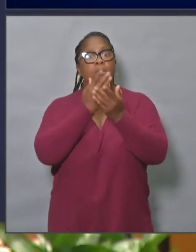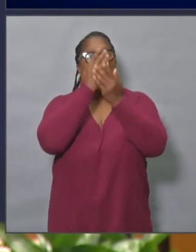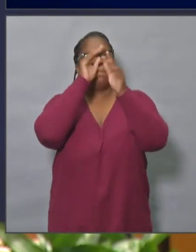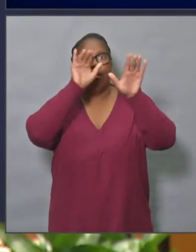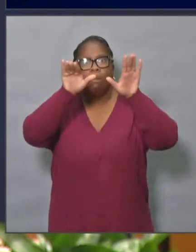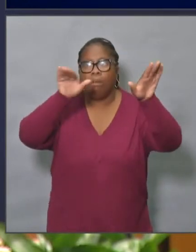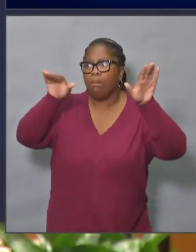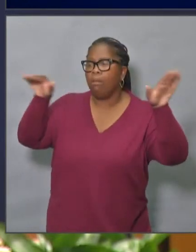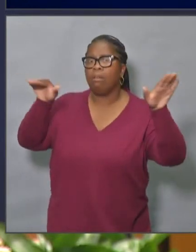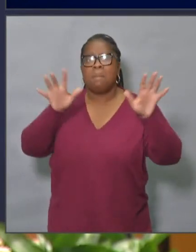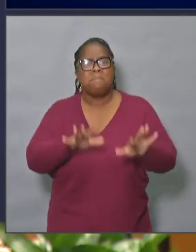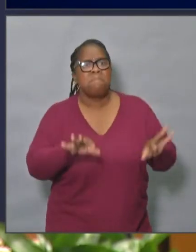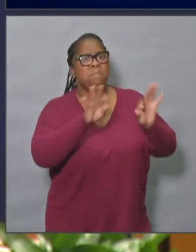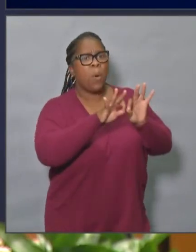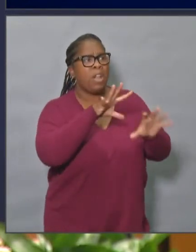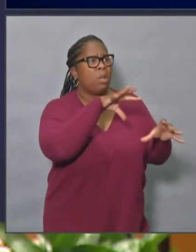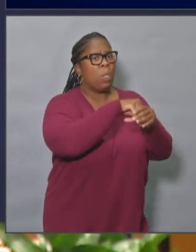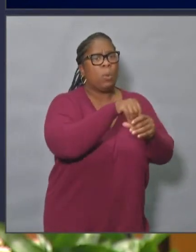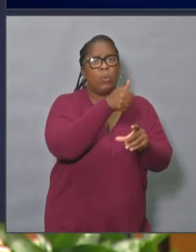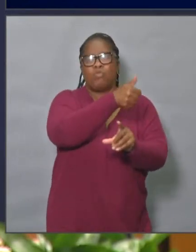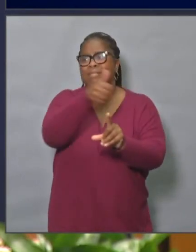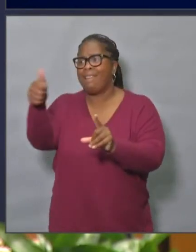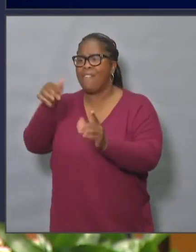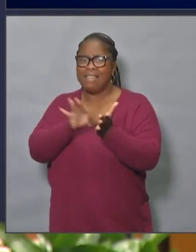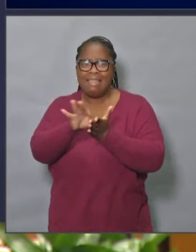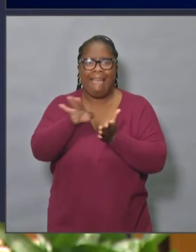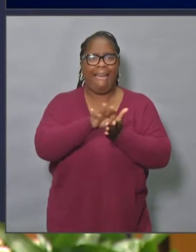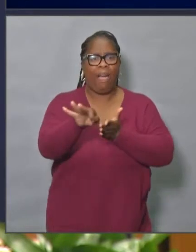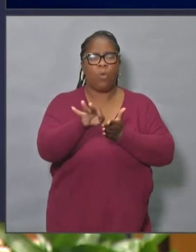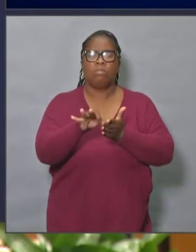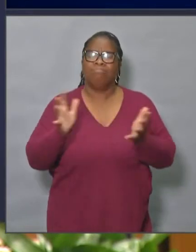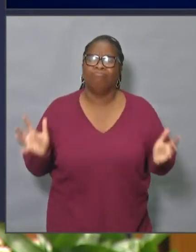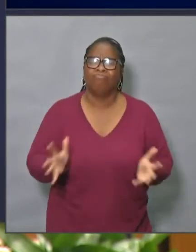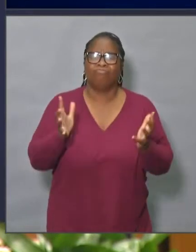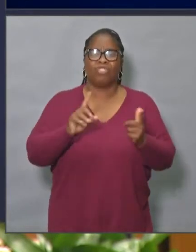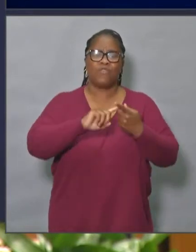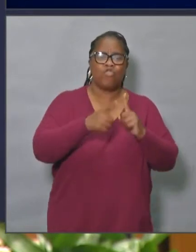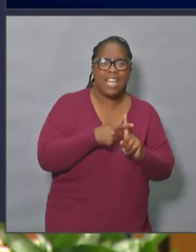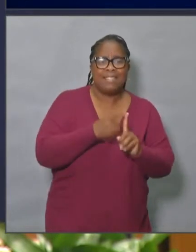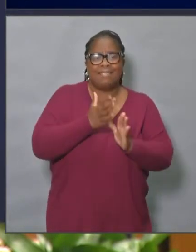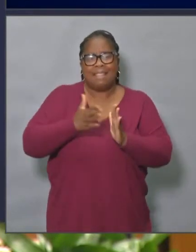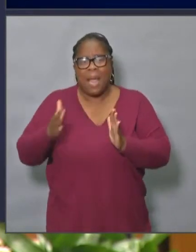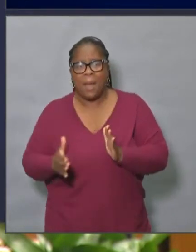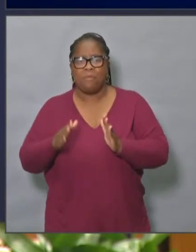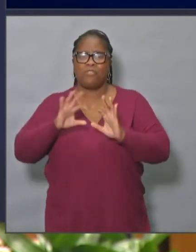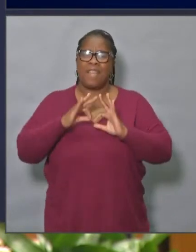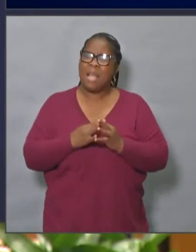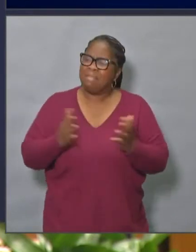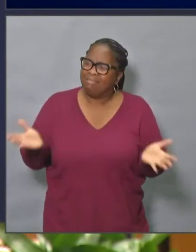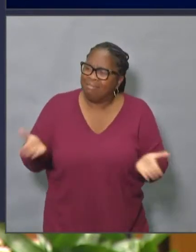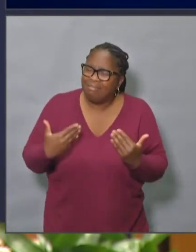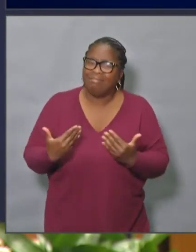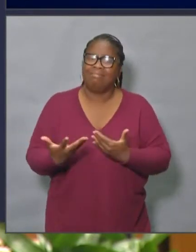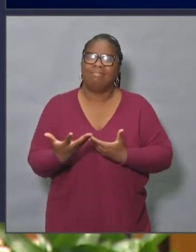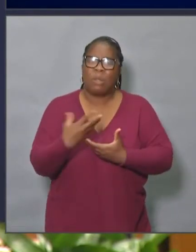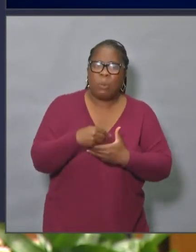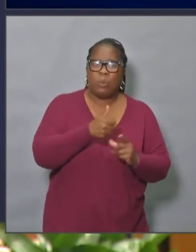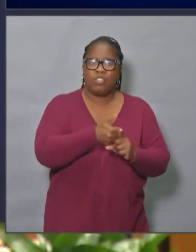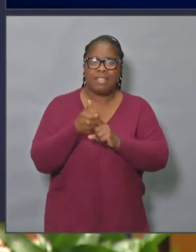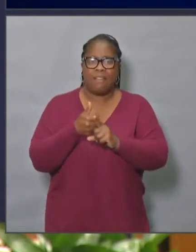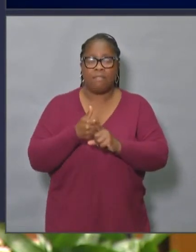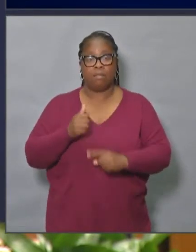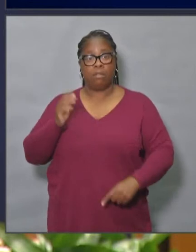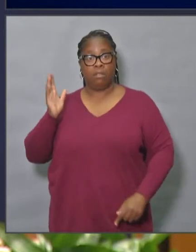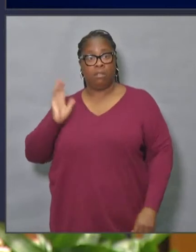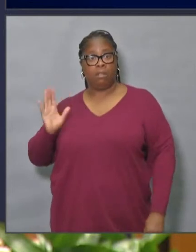get counted. We must encourage our families and our neighbors, our friends to participate in the census. And did you know that back in